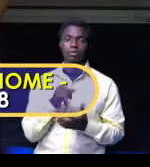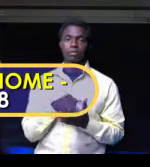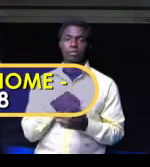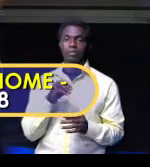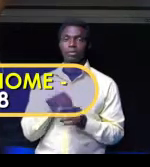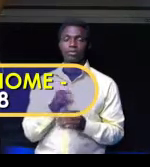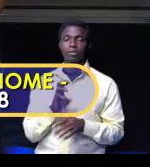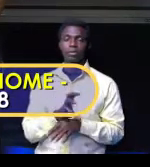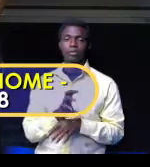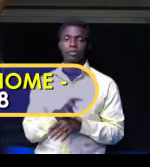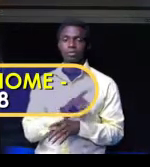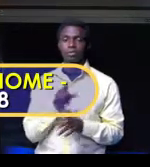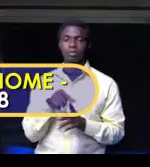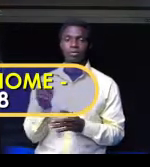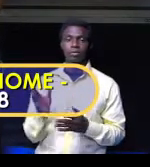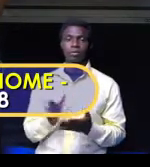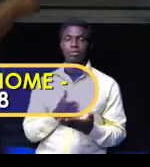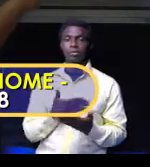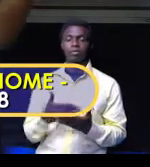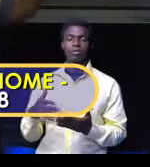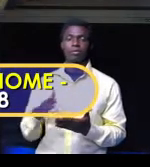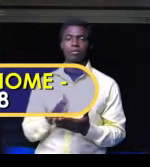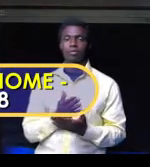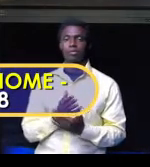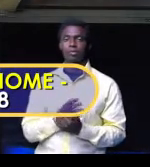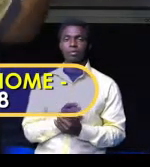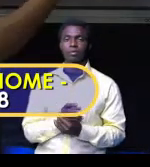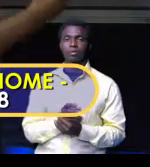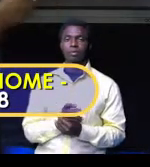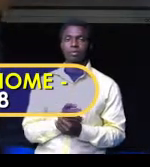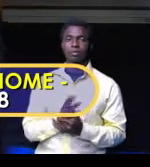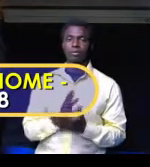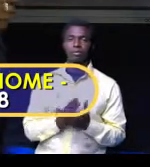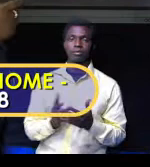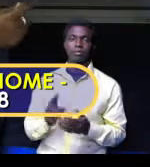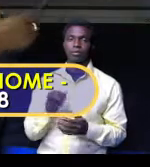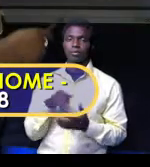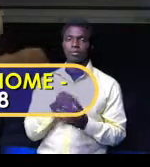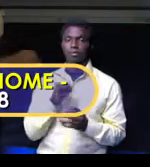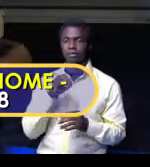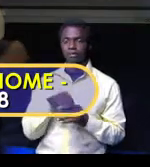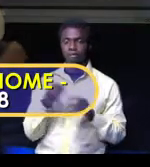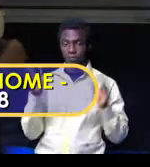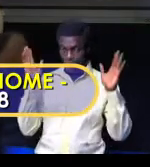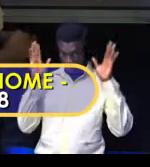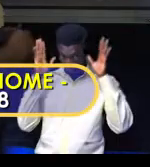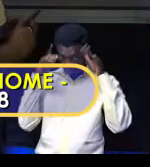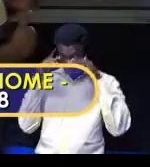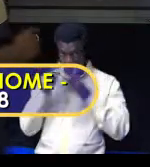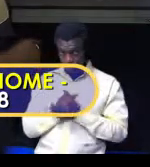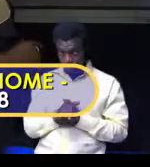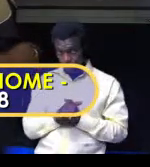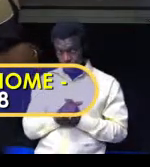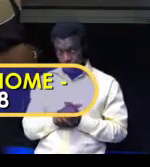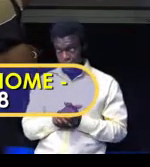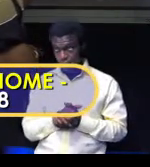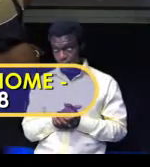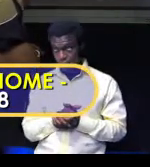an instrument. You use it in the church when you're singing. Tambourine. Some even use it in the mosque too.